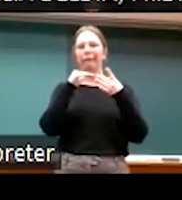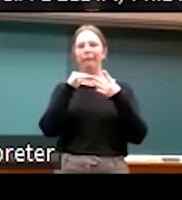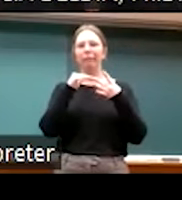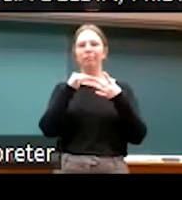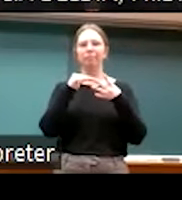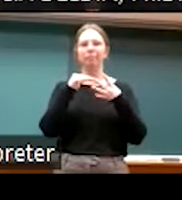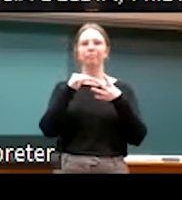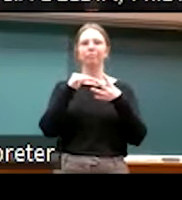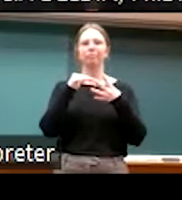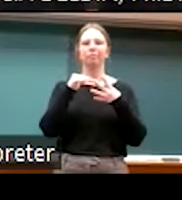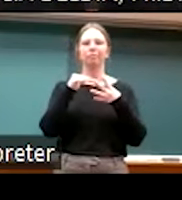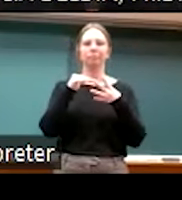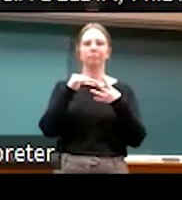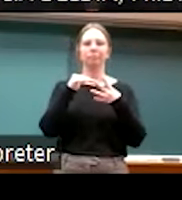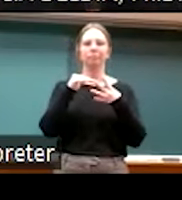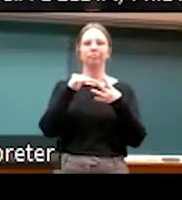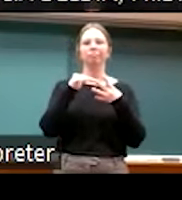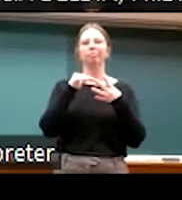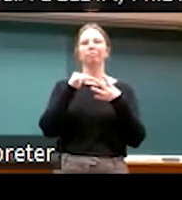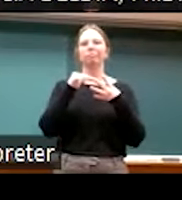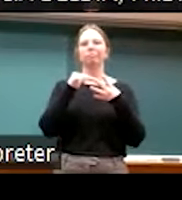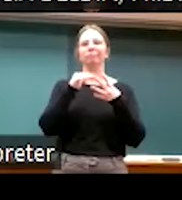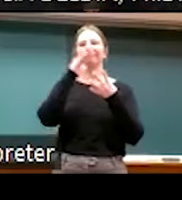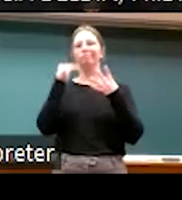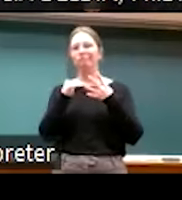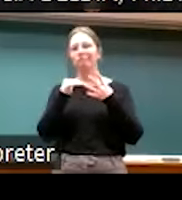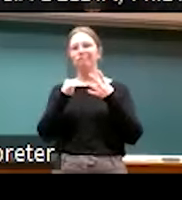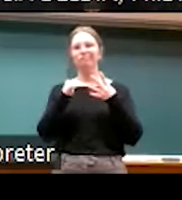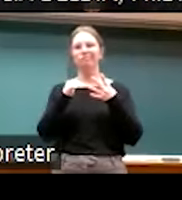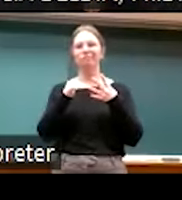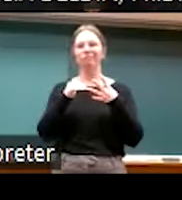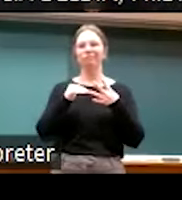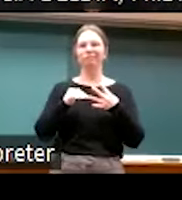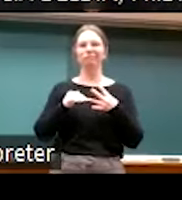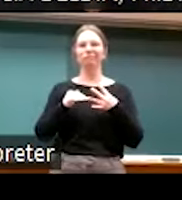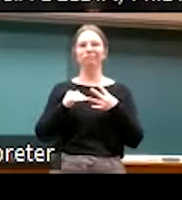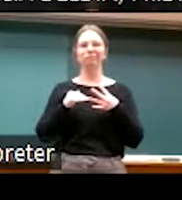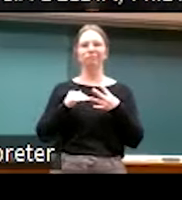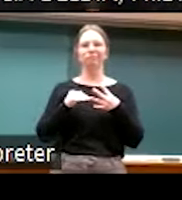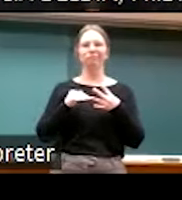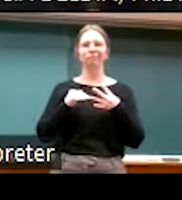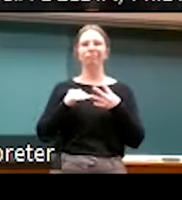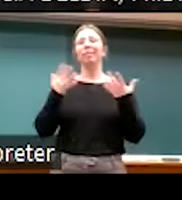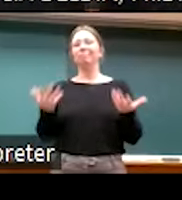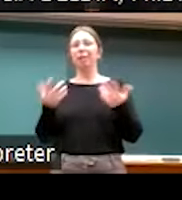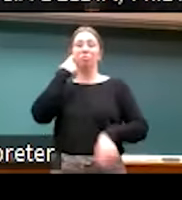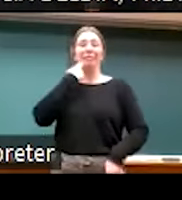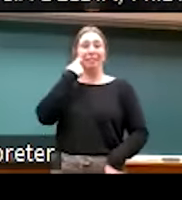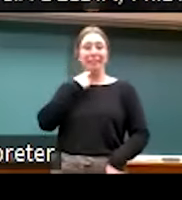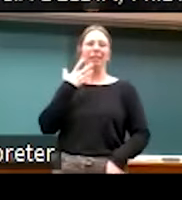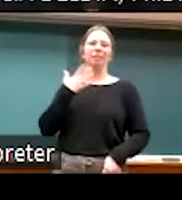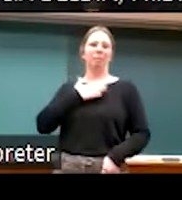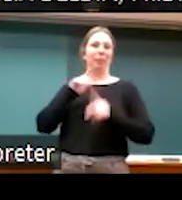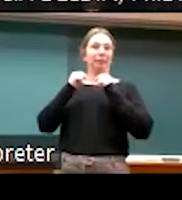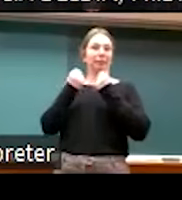downright harmful. And basically that mental wellness apps are basically the Wild West of therapy. And I recently, in my team, did